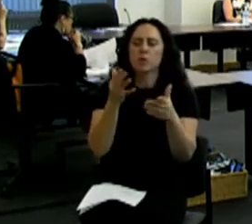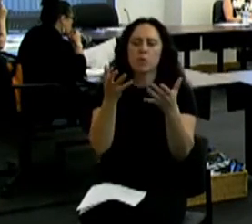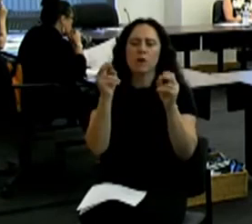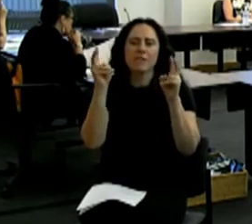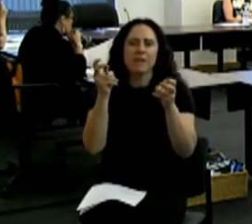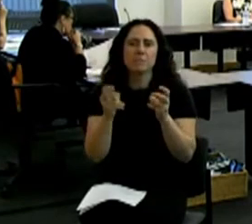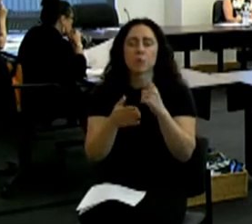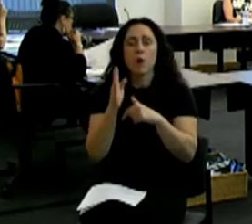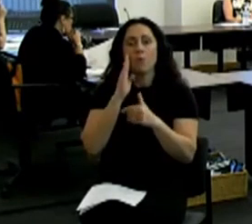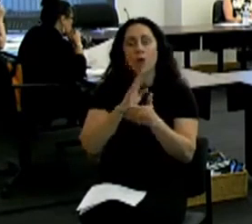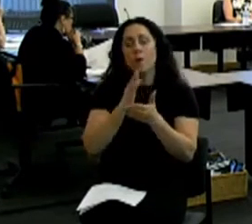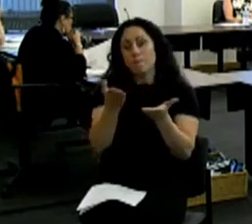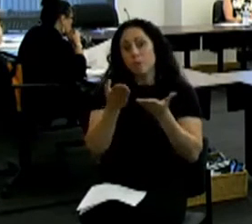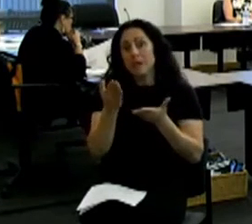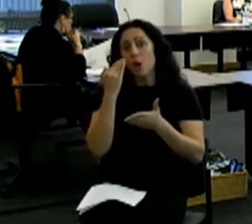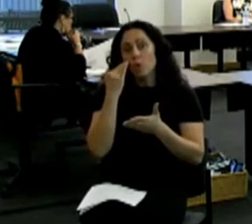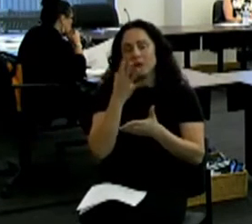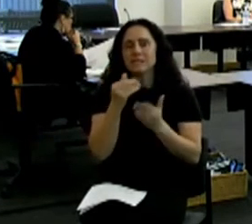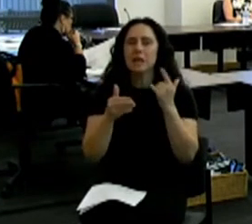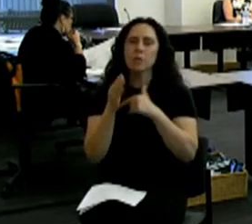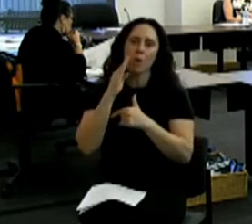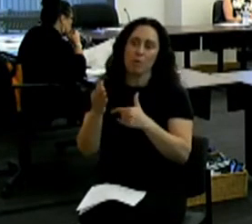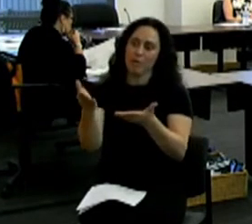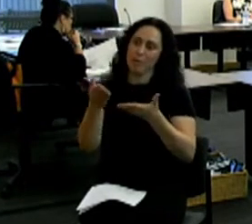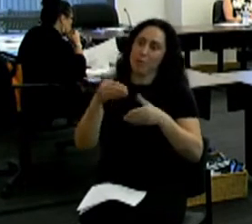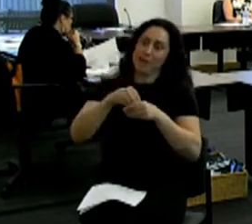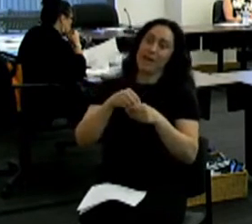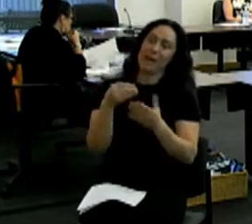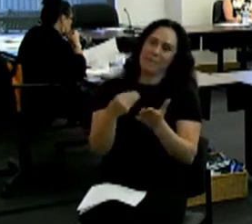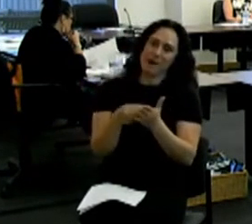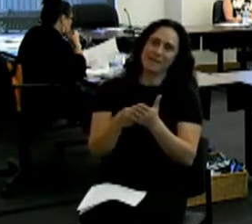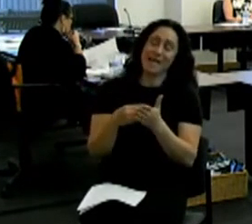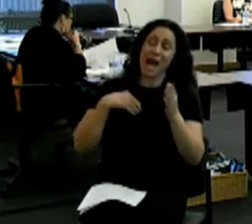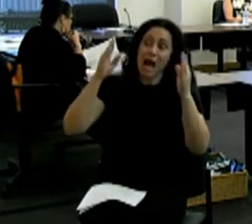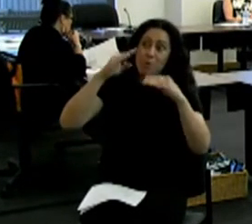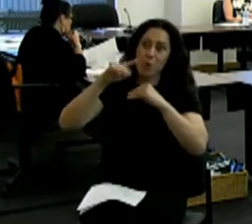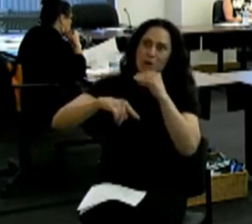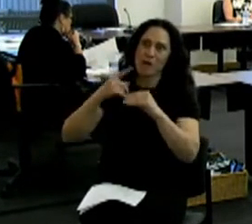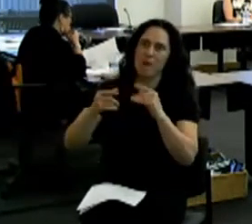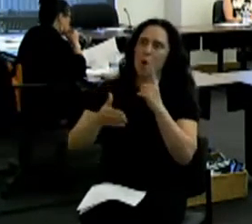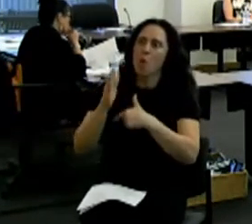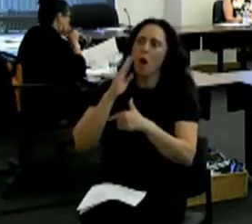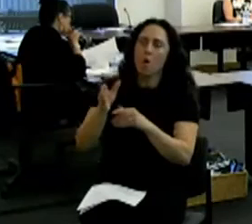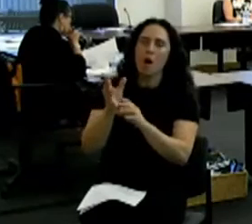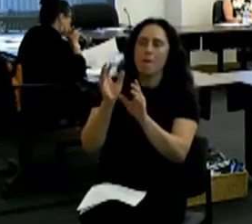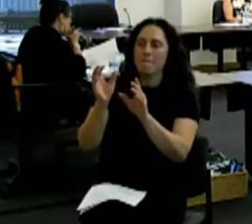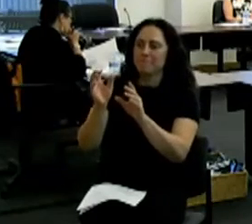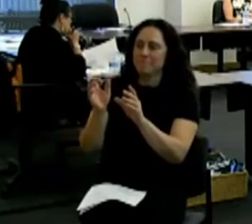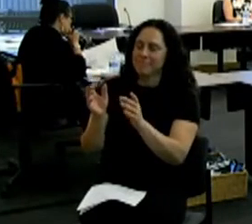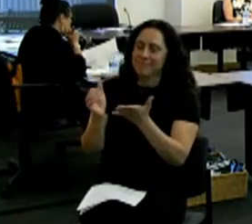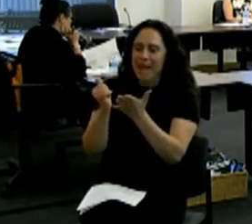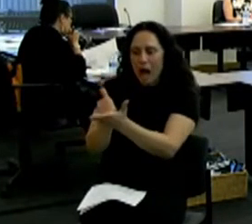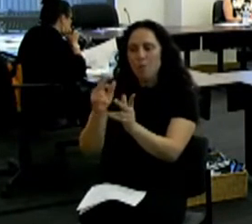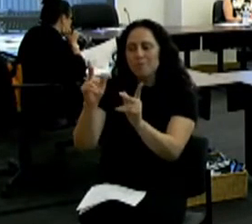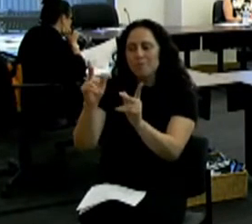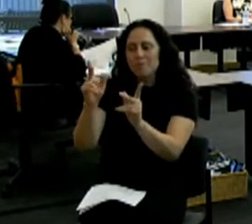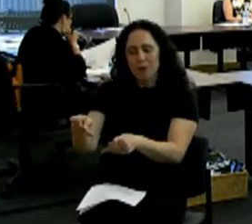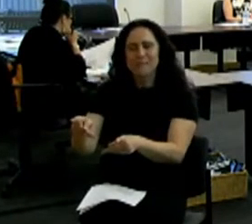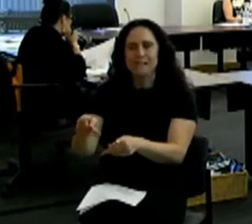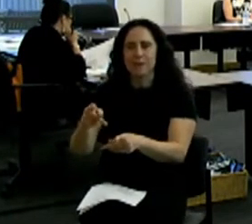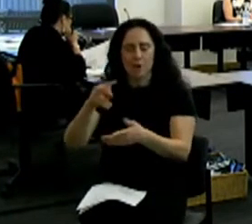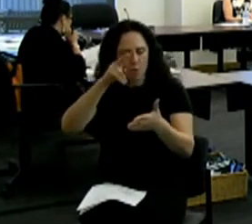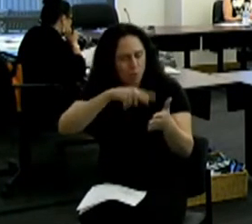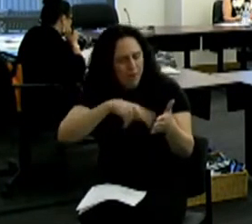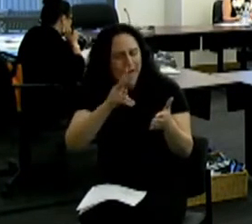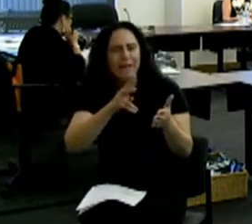bring awareness, and ultimately what is going to bring in money? I worry about, what is going to make the person read the